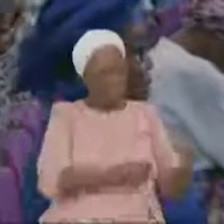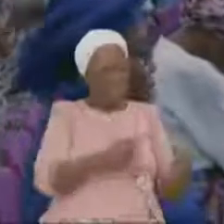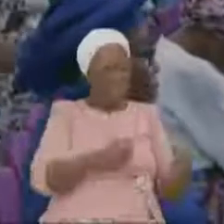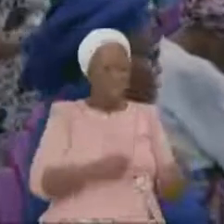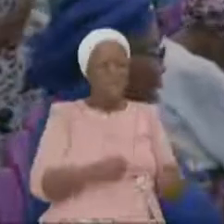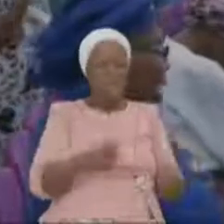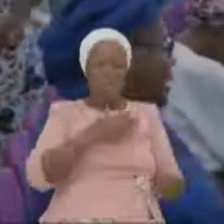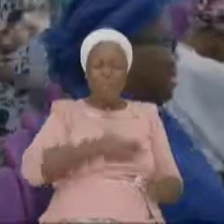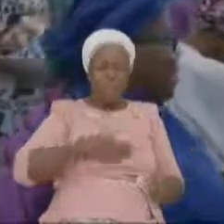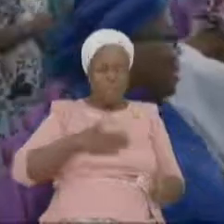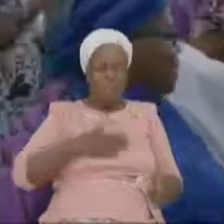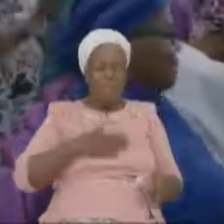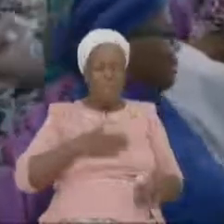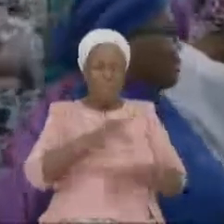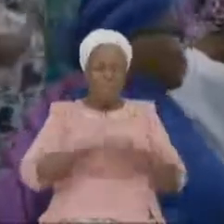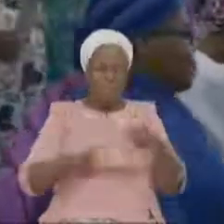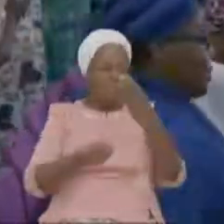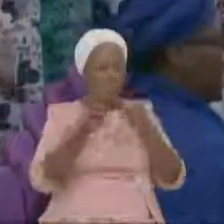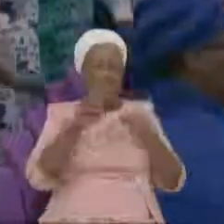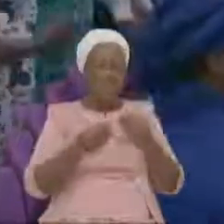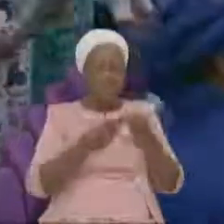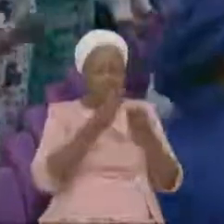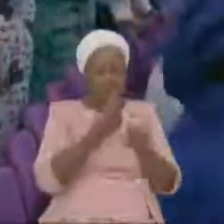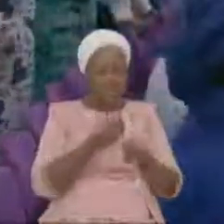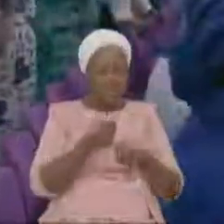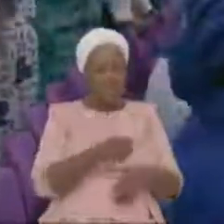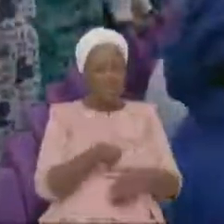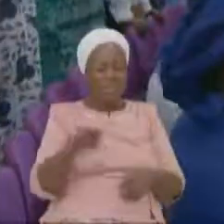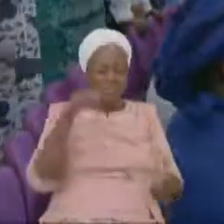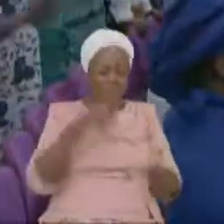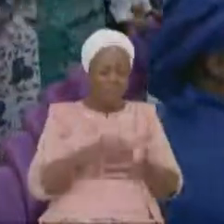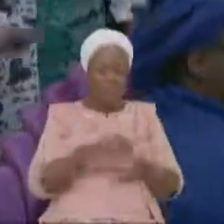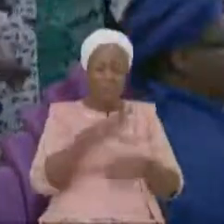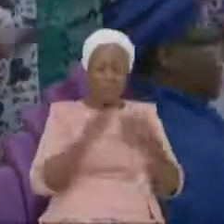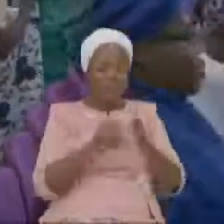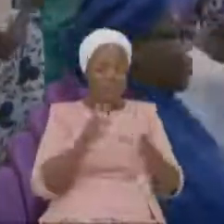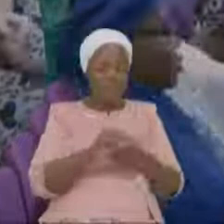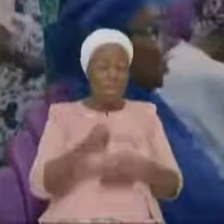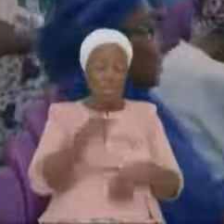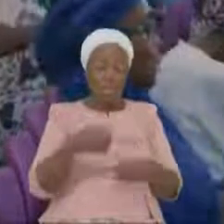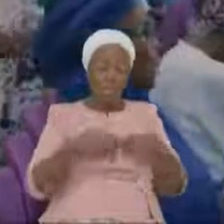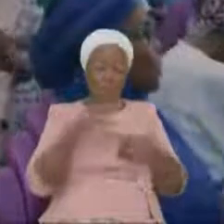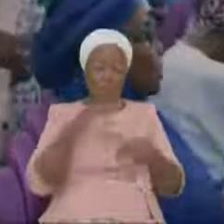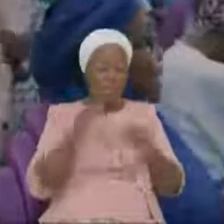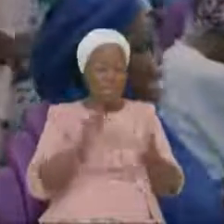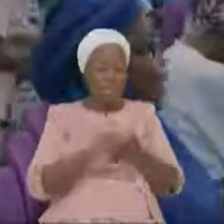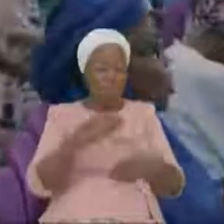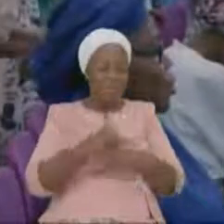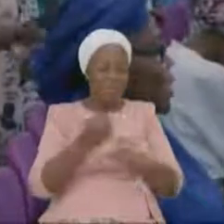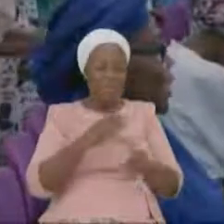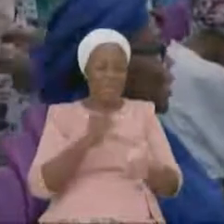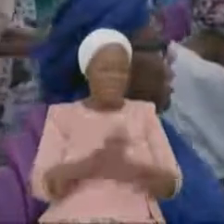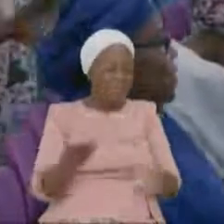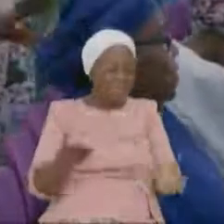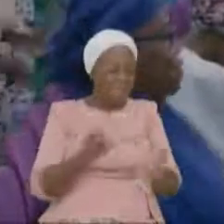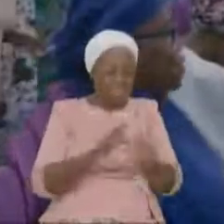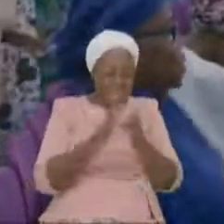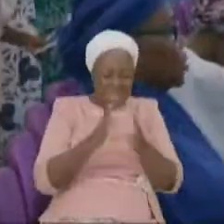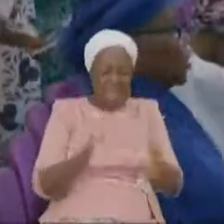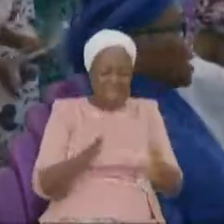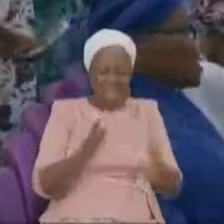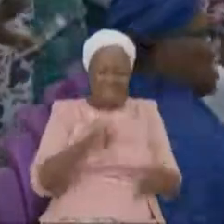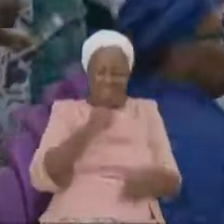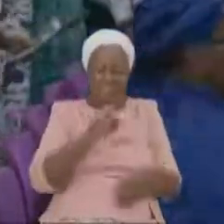to death. All the things you've been doing that make you a so-so Christian, make you